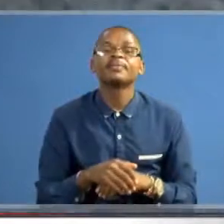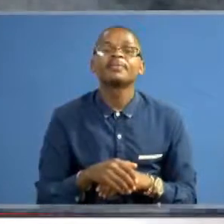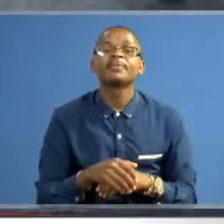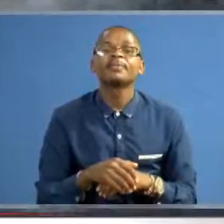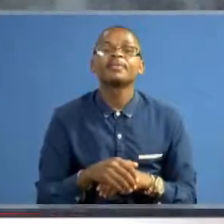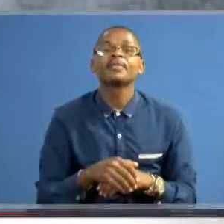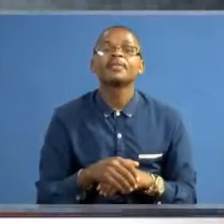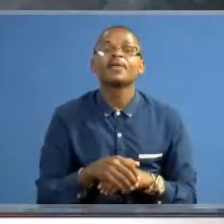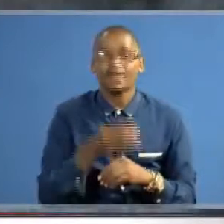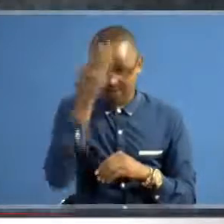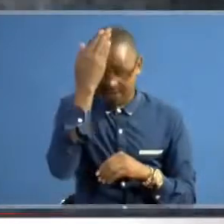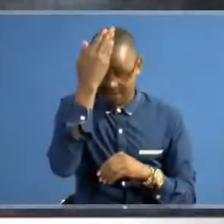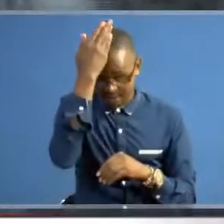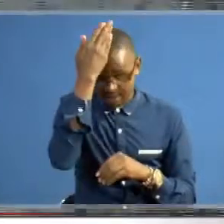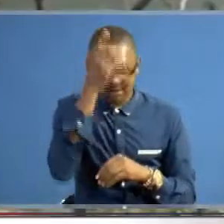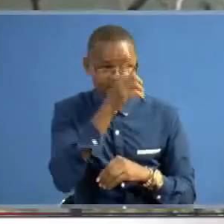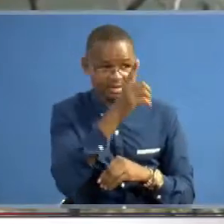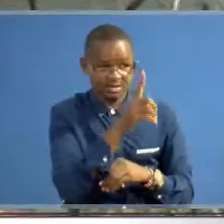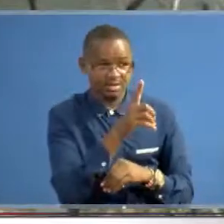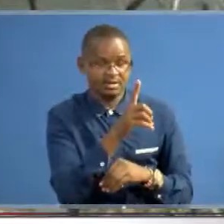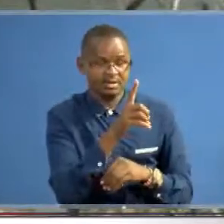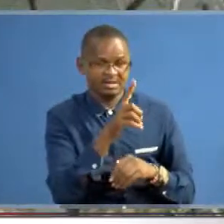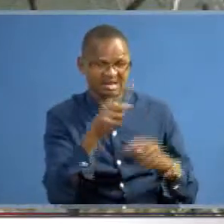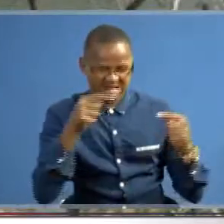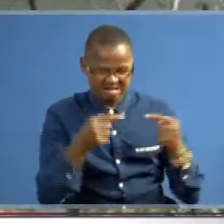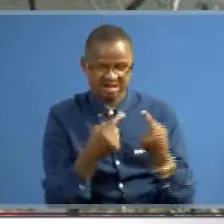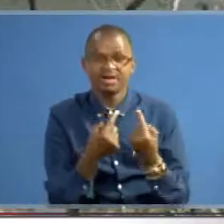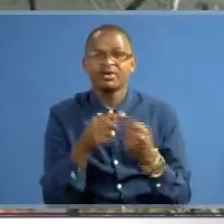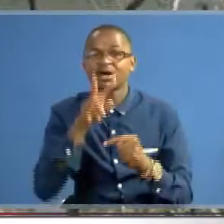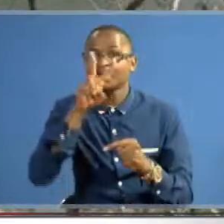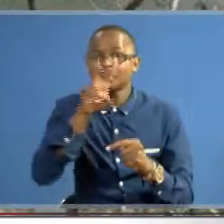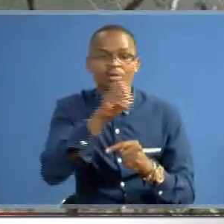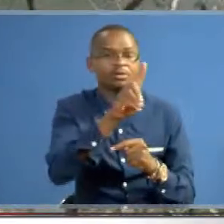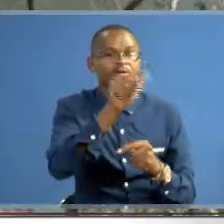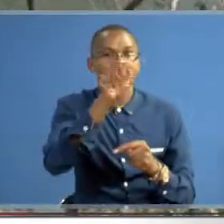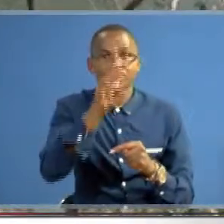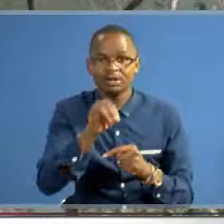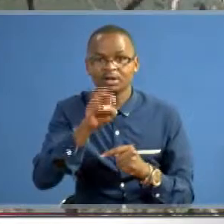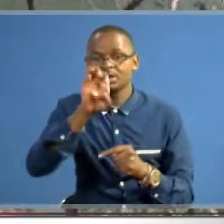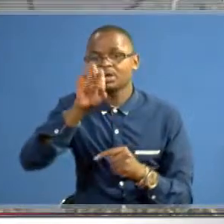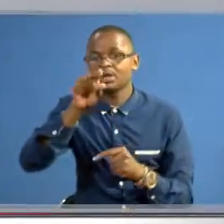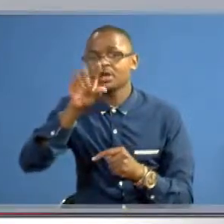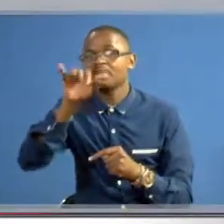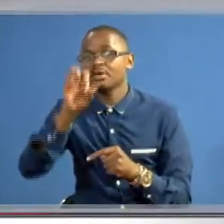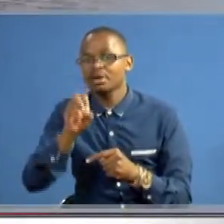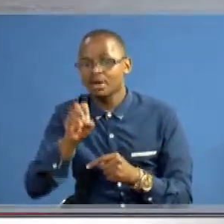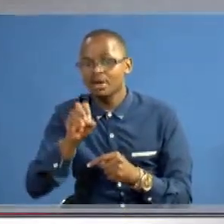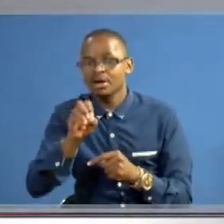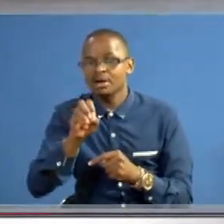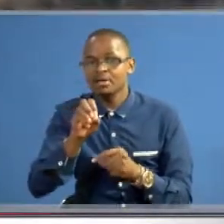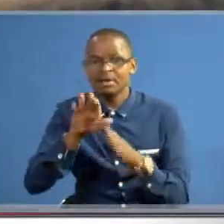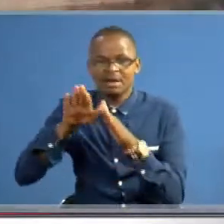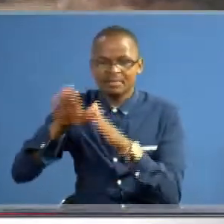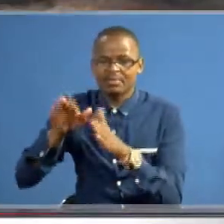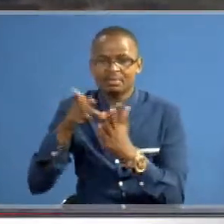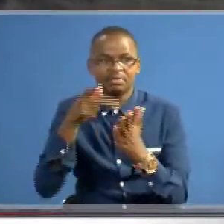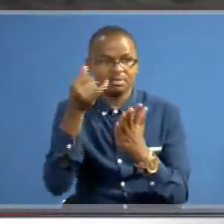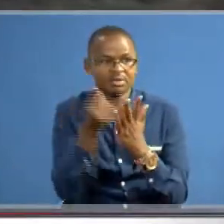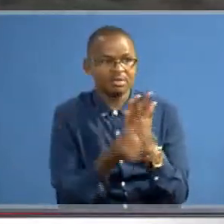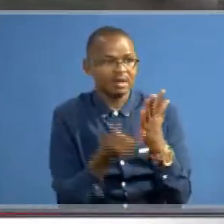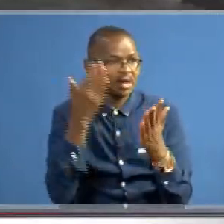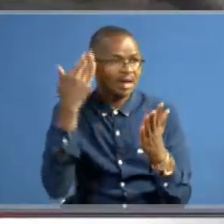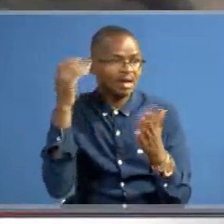The Italian firm at the center of a raging controversy over the two dams in Elgeyo Marakwet County abandoned the project